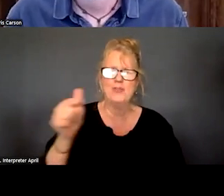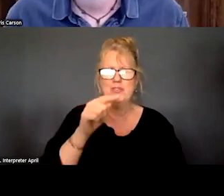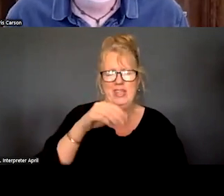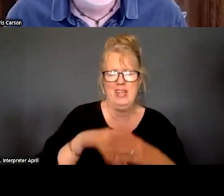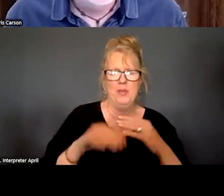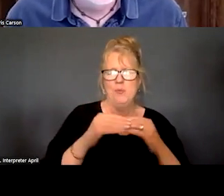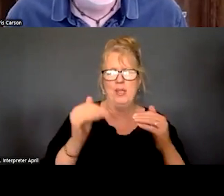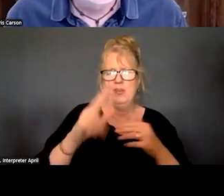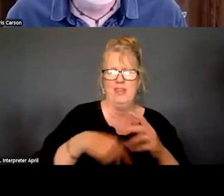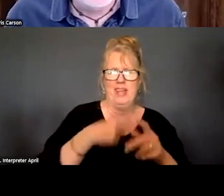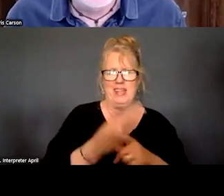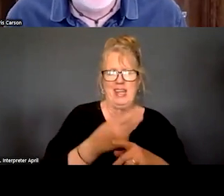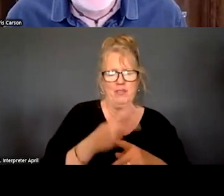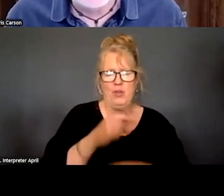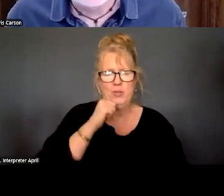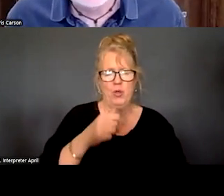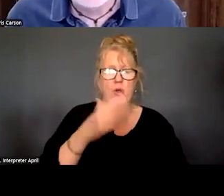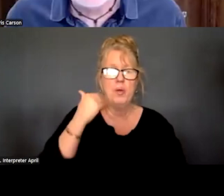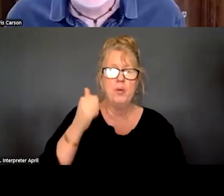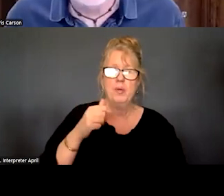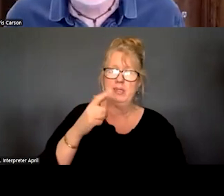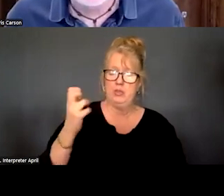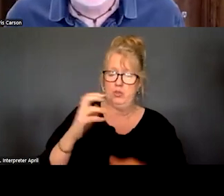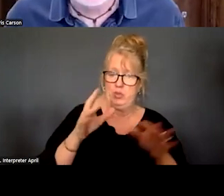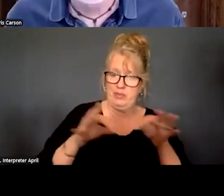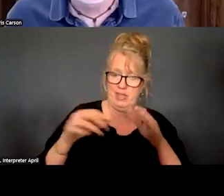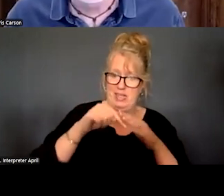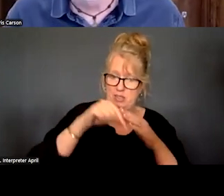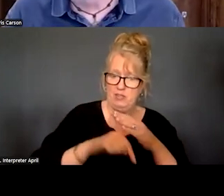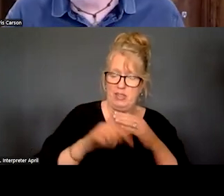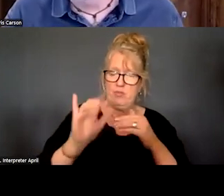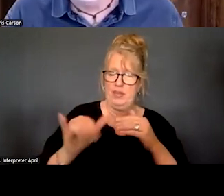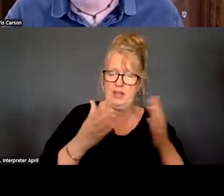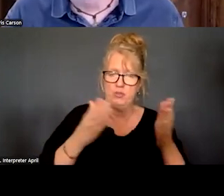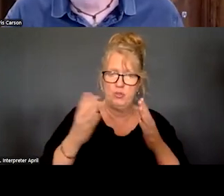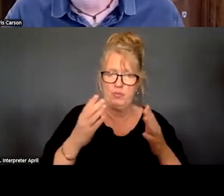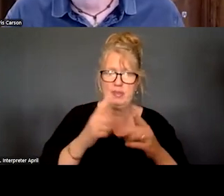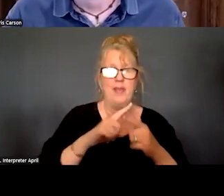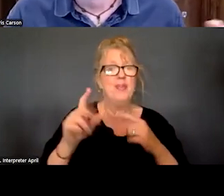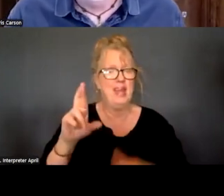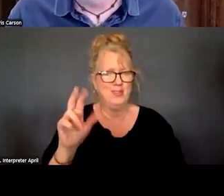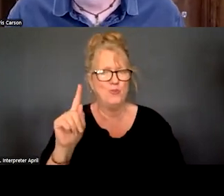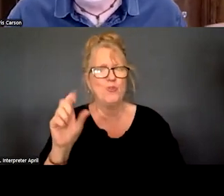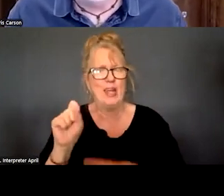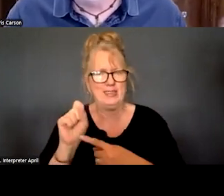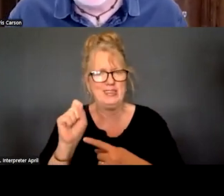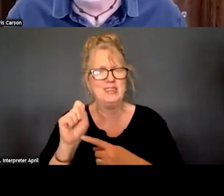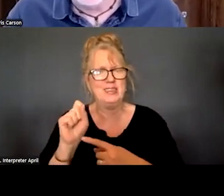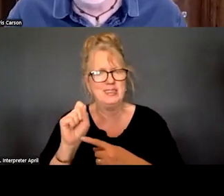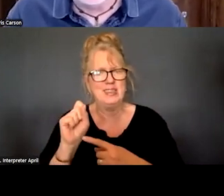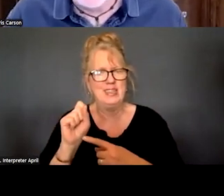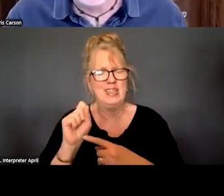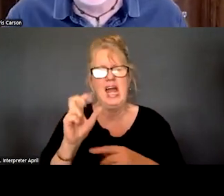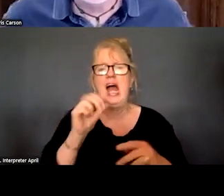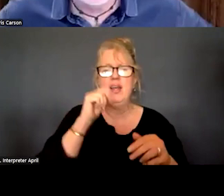right? Right. So once you define the intensity of the service, then you get to the rates. Right. And I think people sometimes